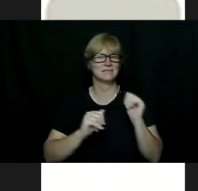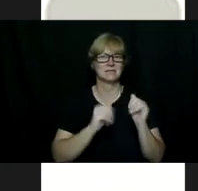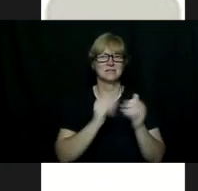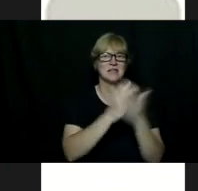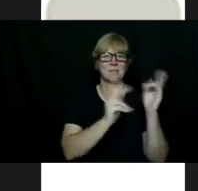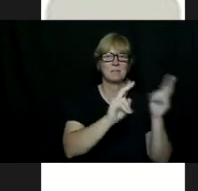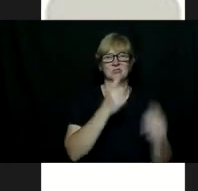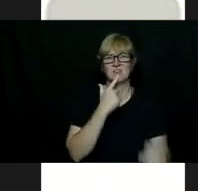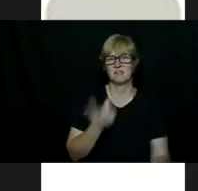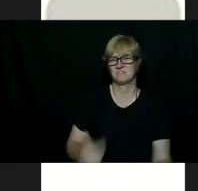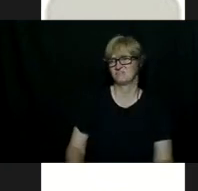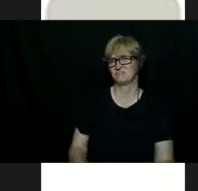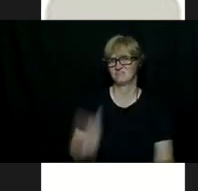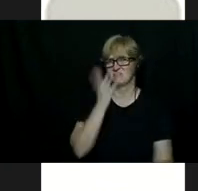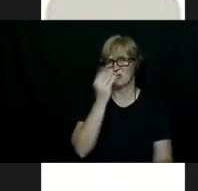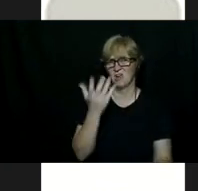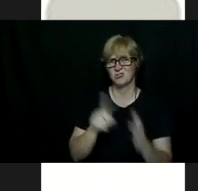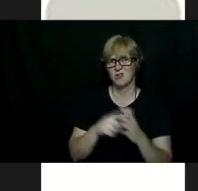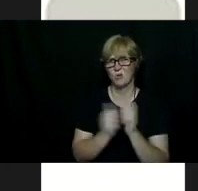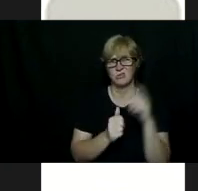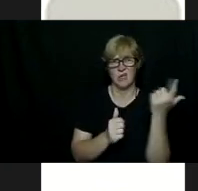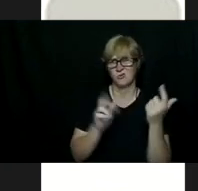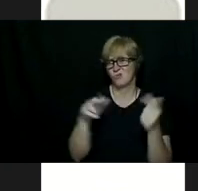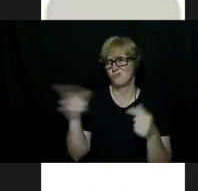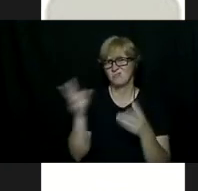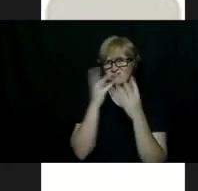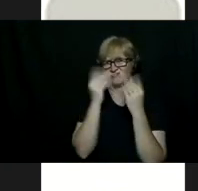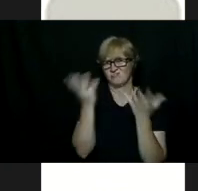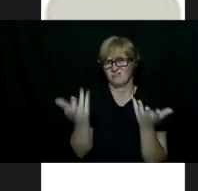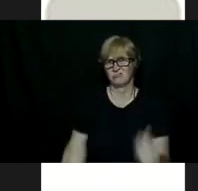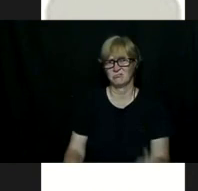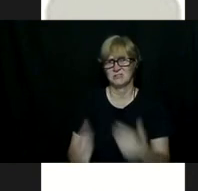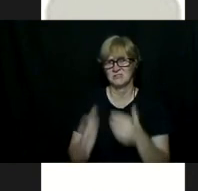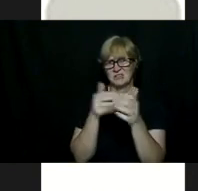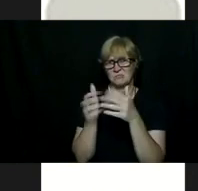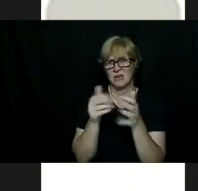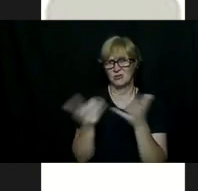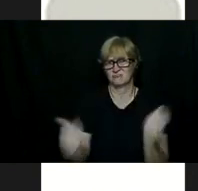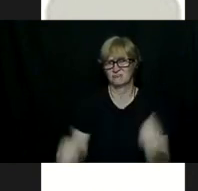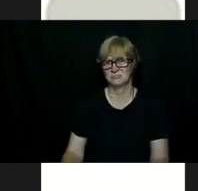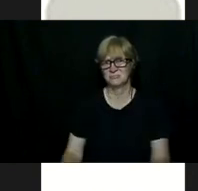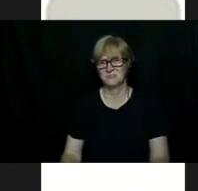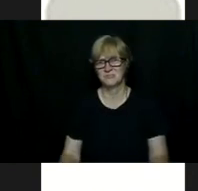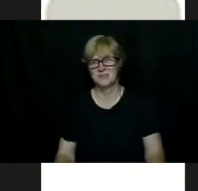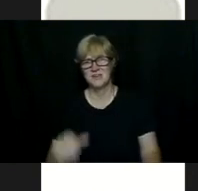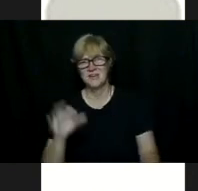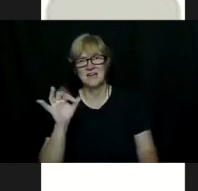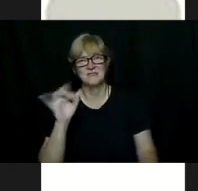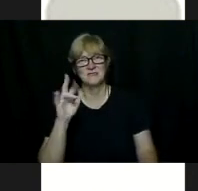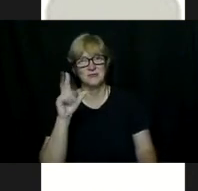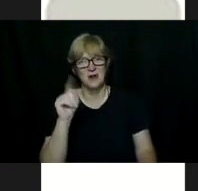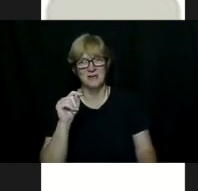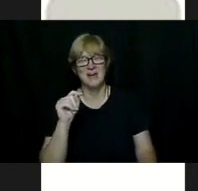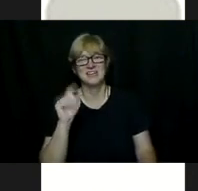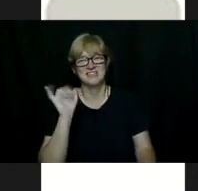for me whether I start with left hand or right hand or so. Yeah, that's really interesting. That also shows like self-report can